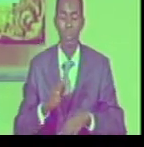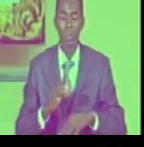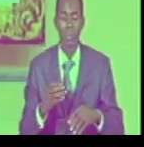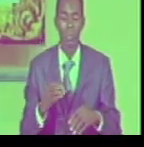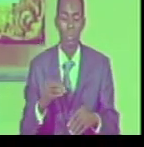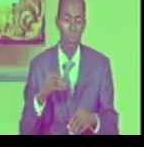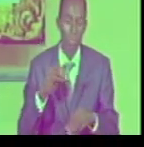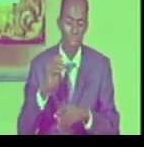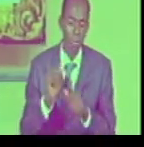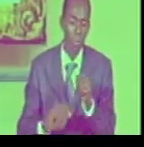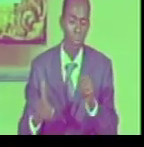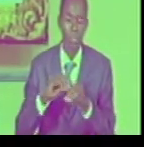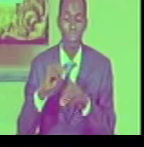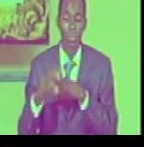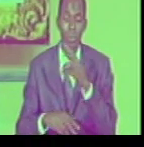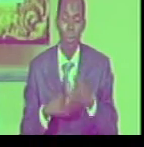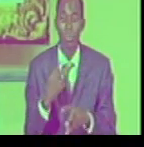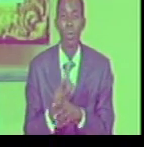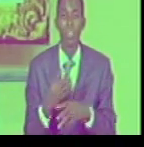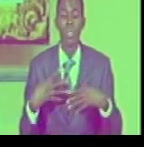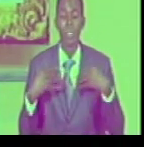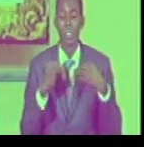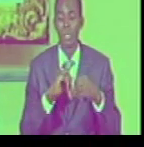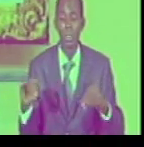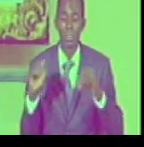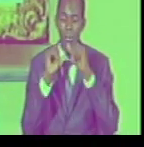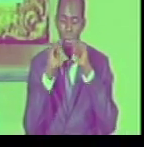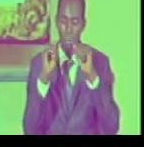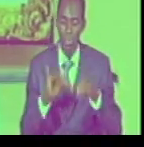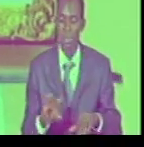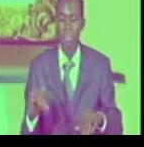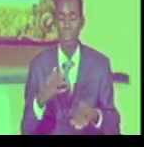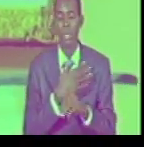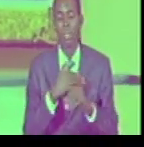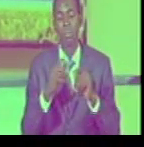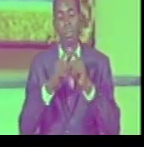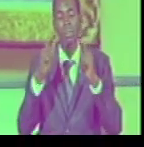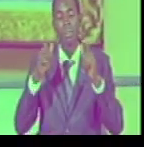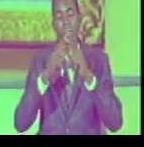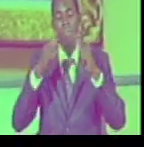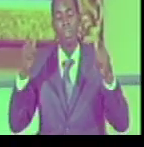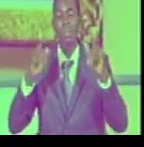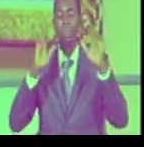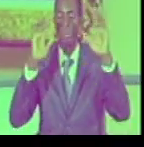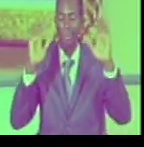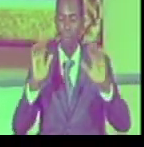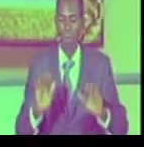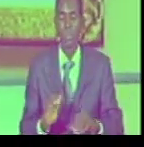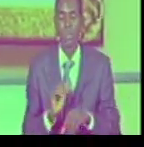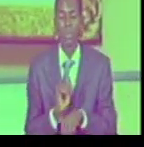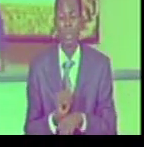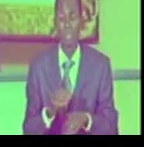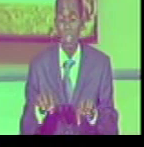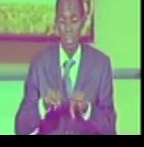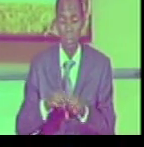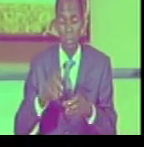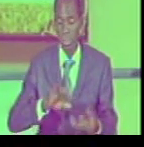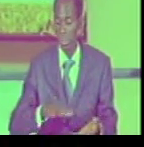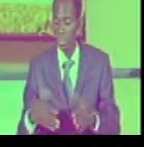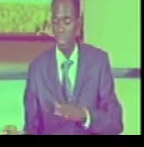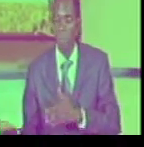supply, blessing, and great, great, wonderful miracles. Even the dead were raised back to life. Let's worship the